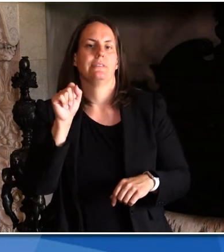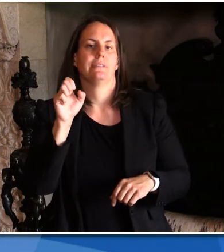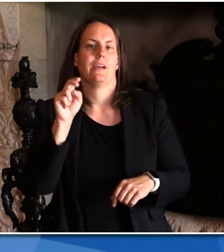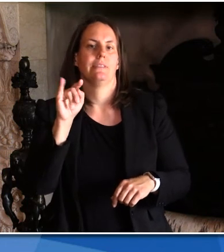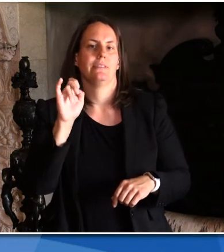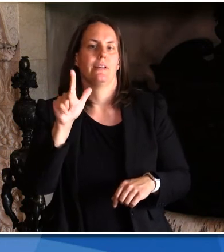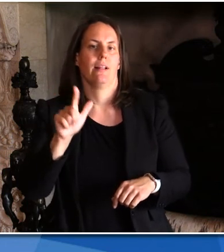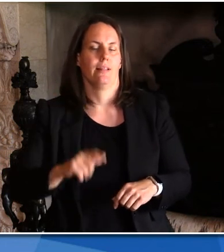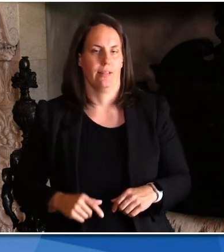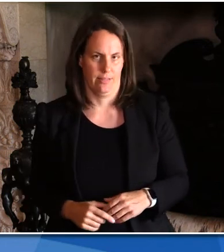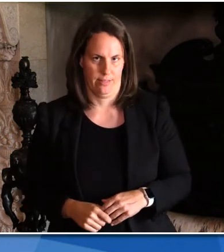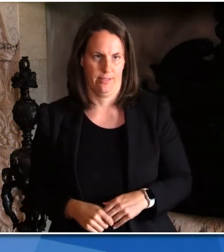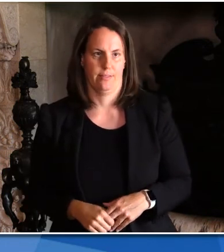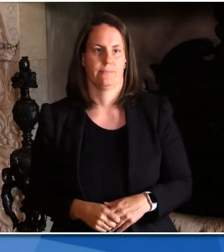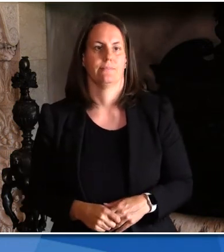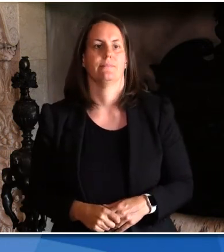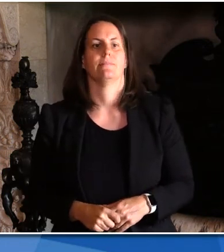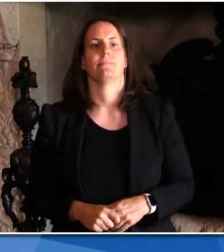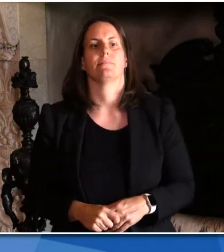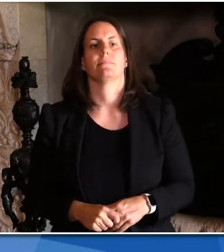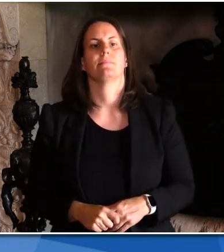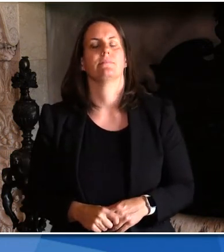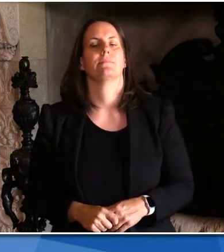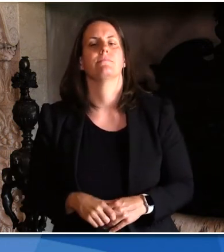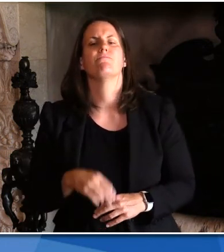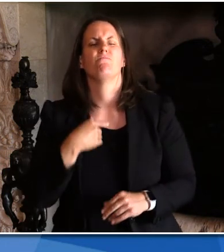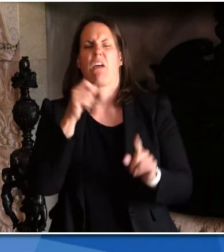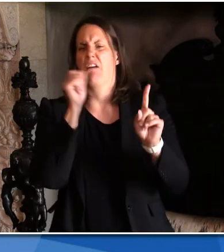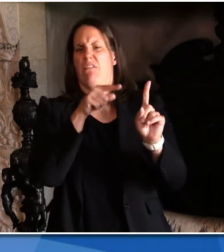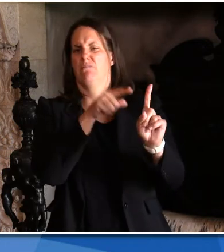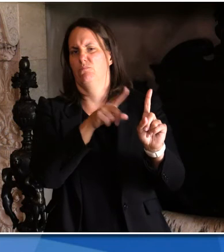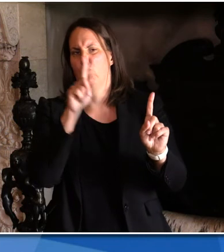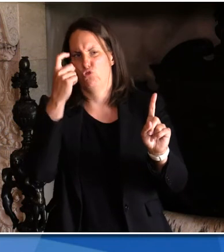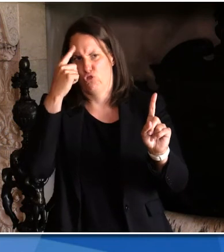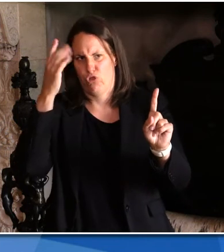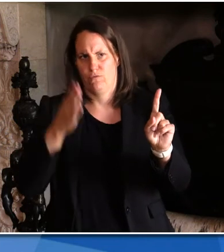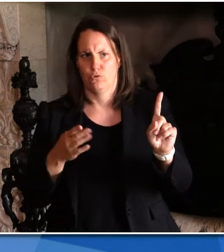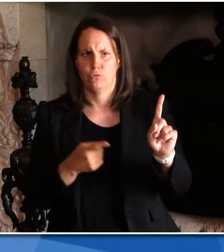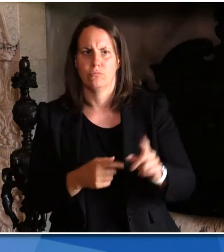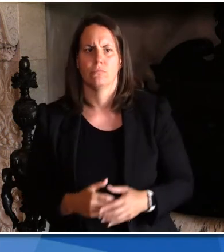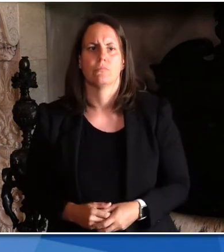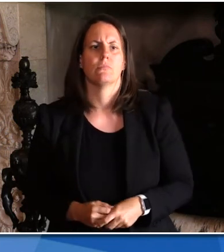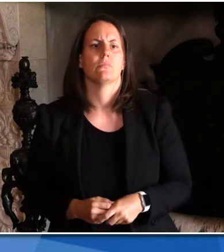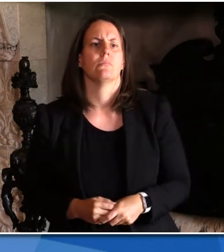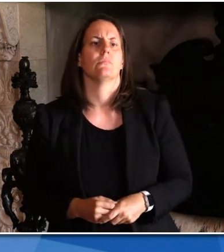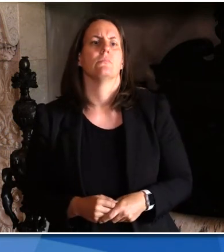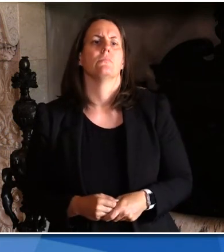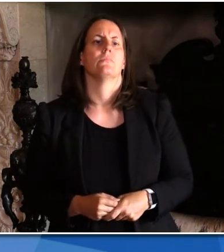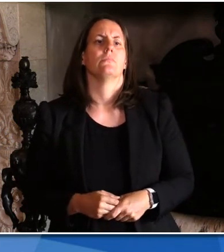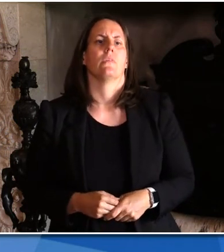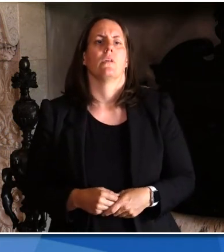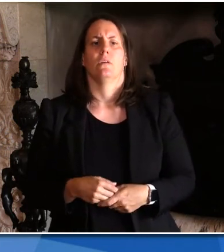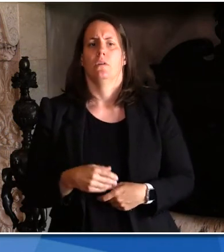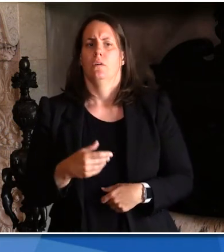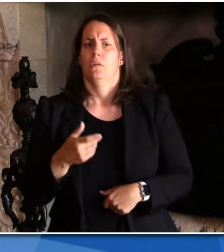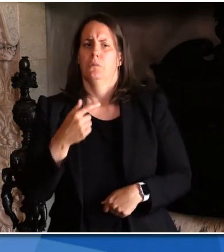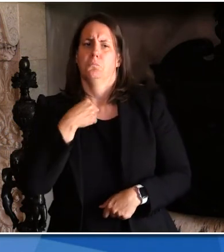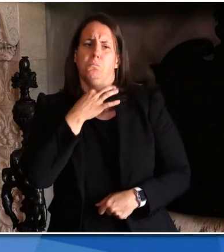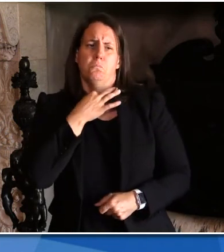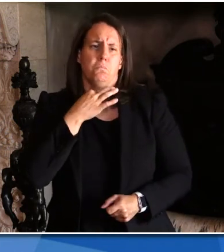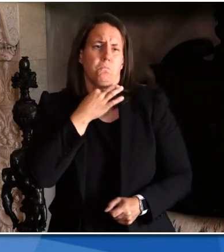Hi, Governor. I'm wondering if your administration is considering any proposals that would provide